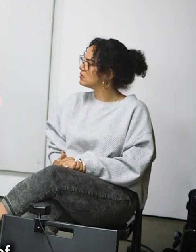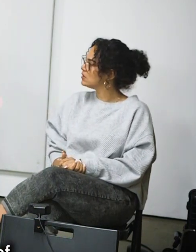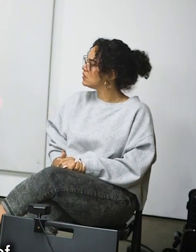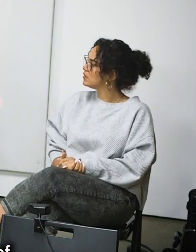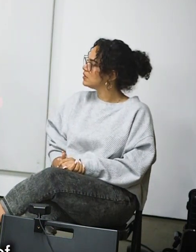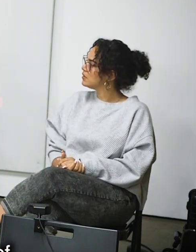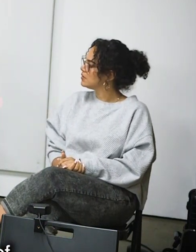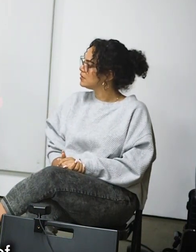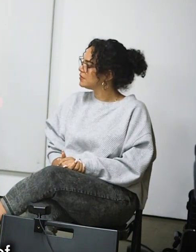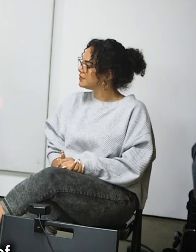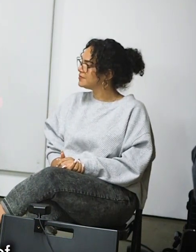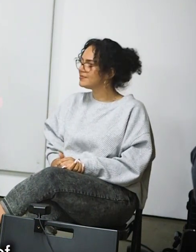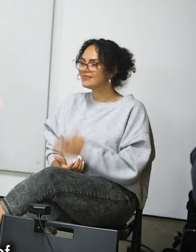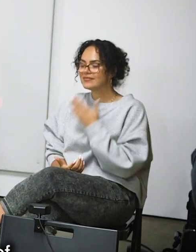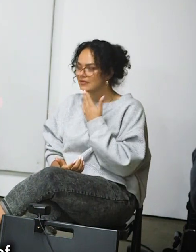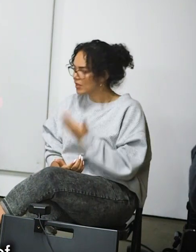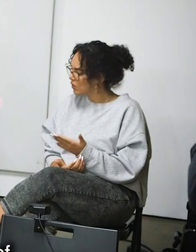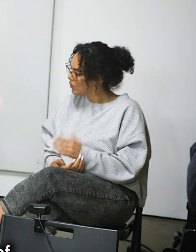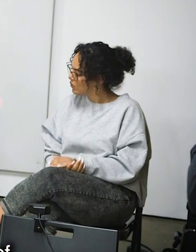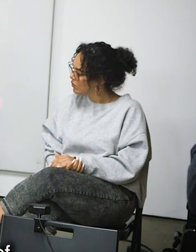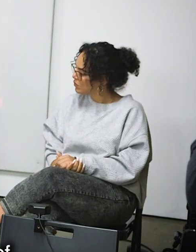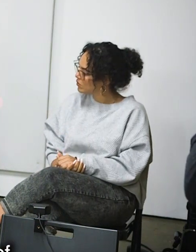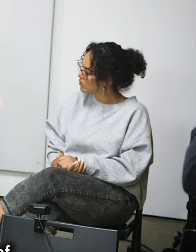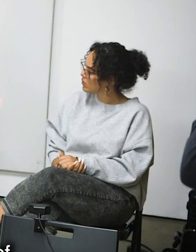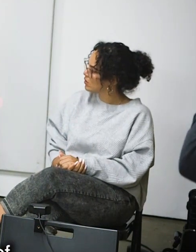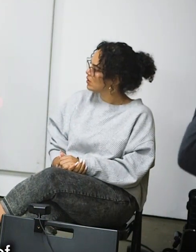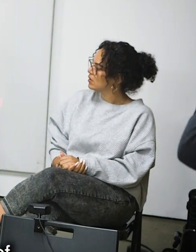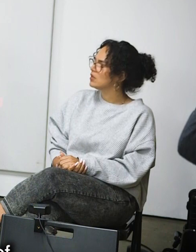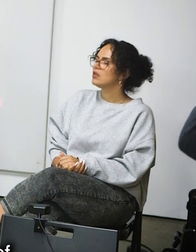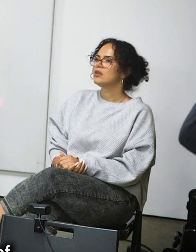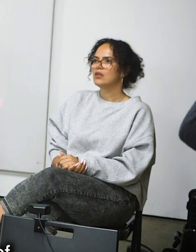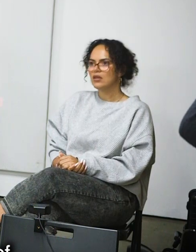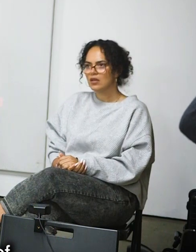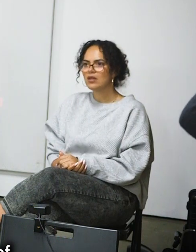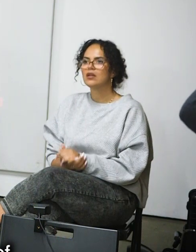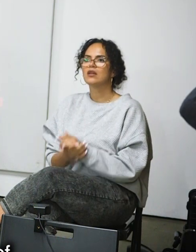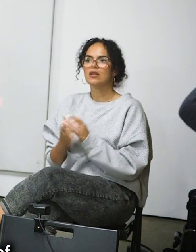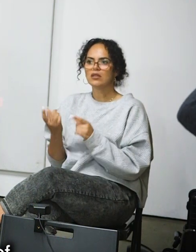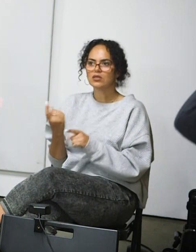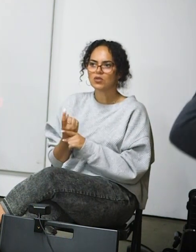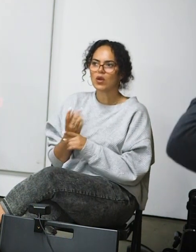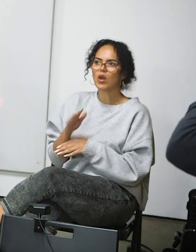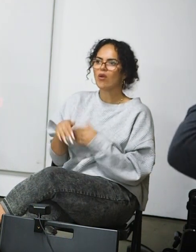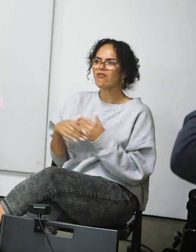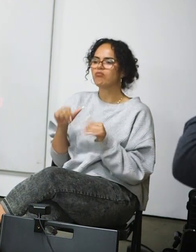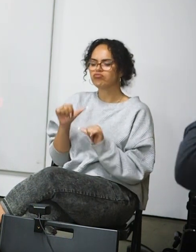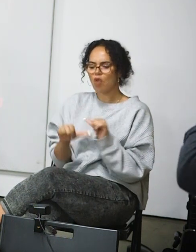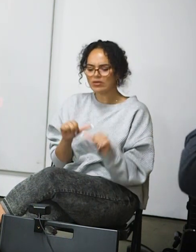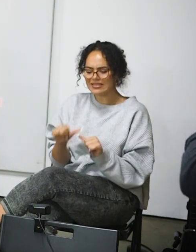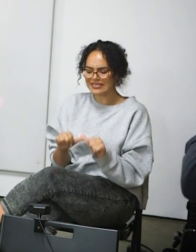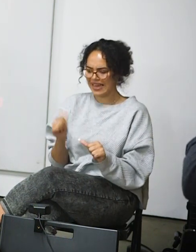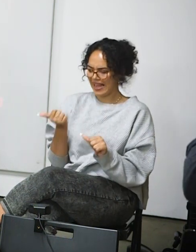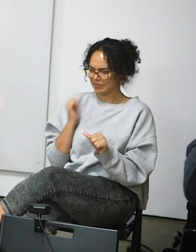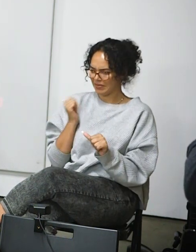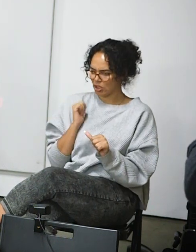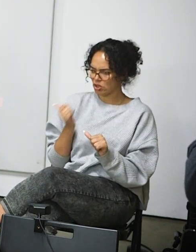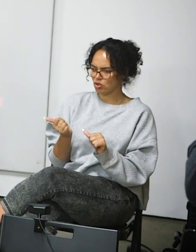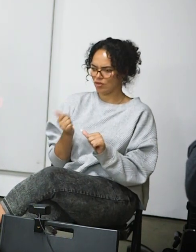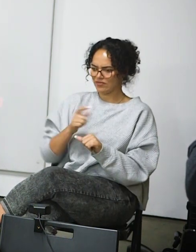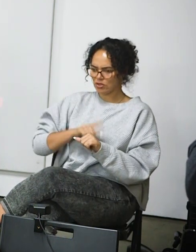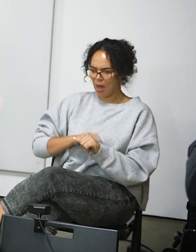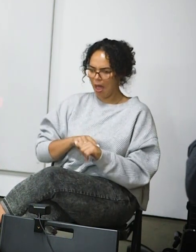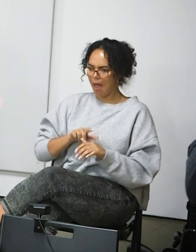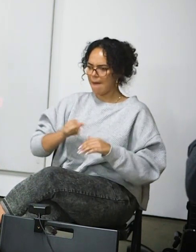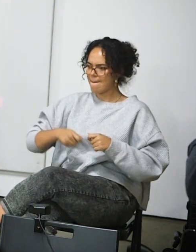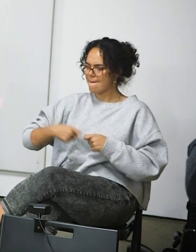Amazing, thank you. Yeah, I think this idea of relieving expectations of time, of processes, of all these sorts of things is a really good way to free